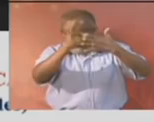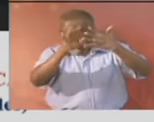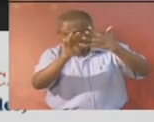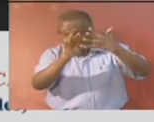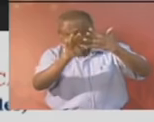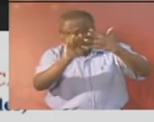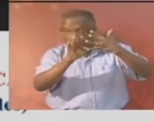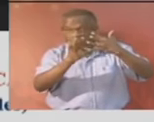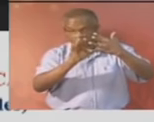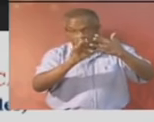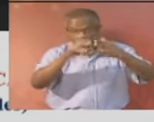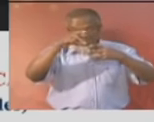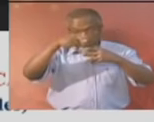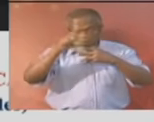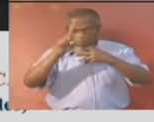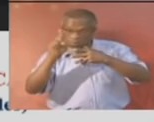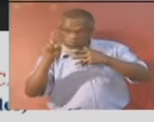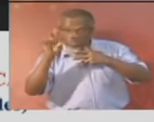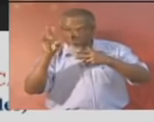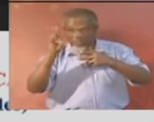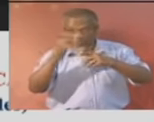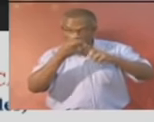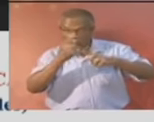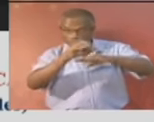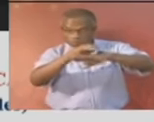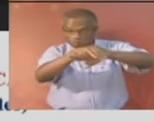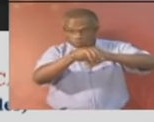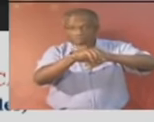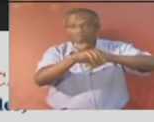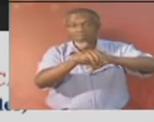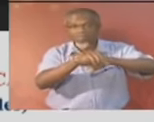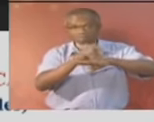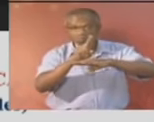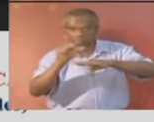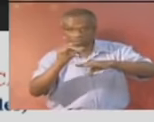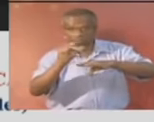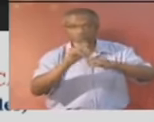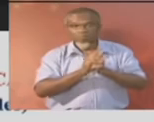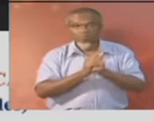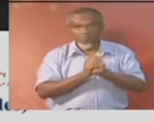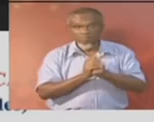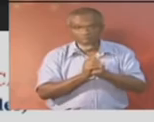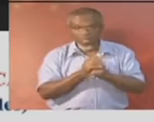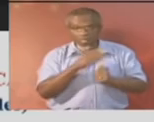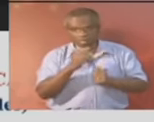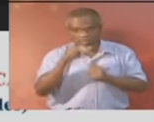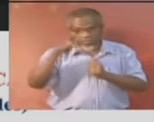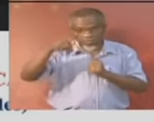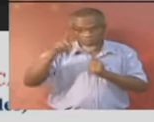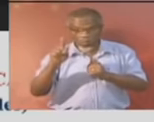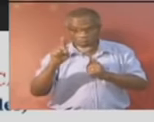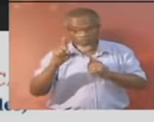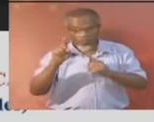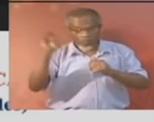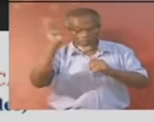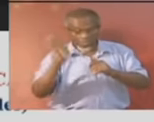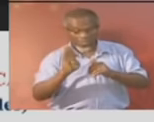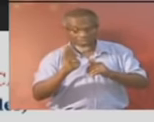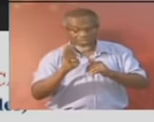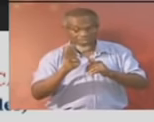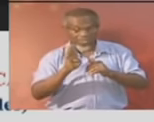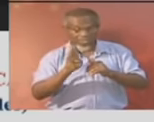first identified in the UK in 15% of the samples, P1, which was first identified in Brazil